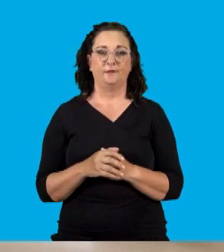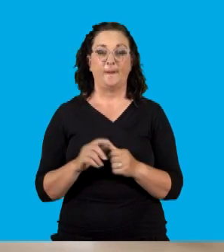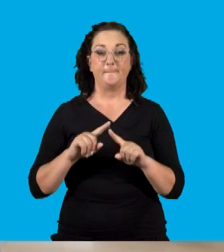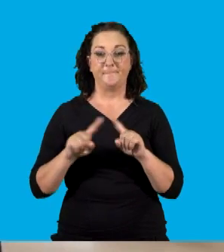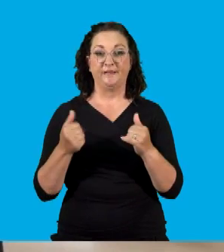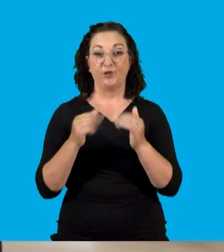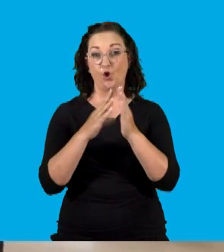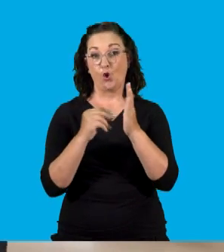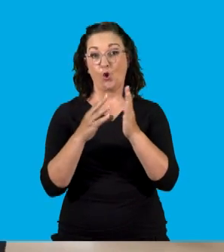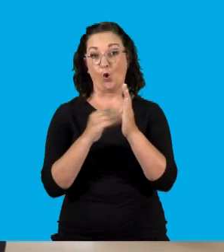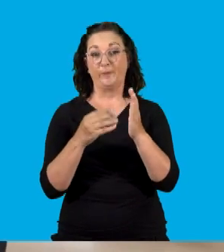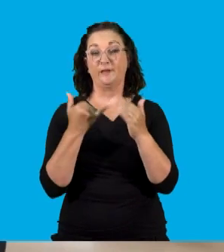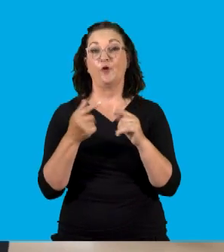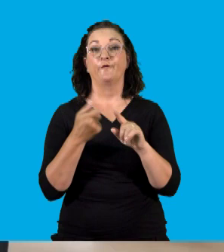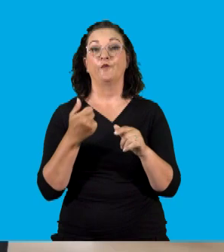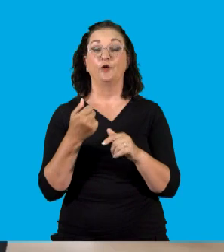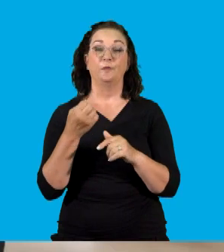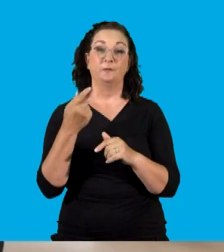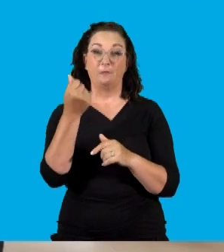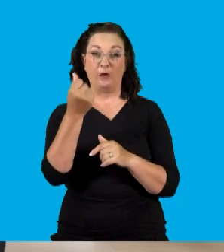of expensive prices.